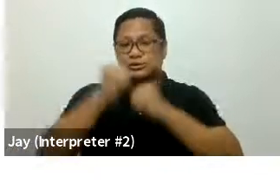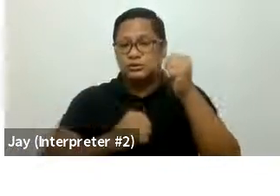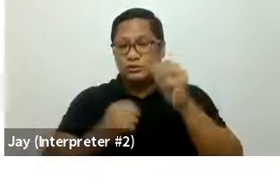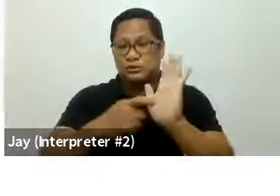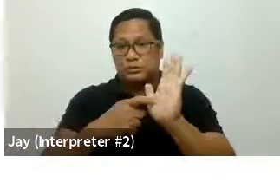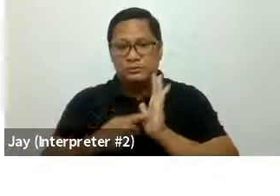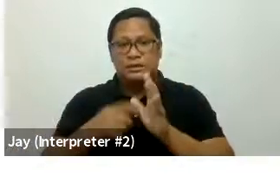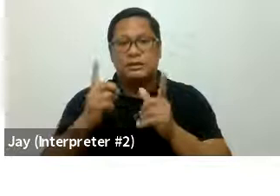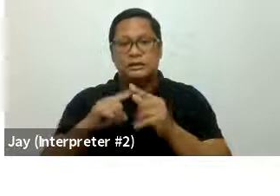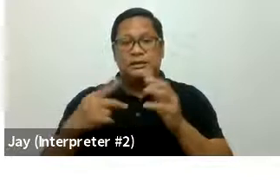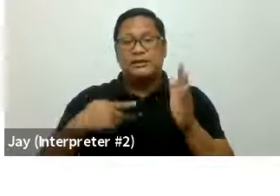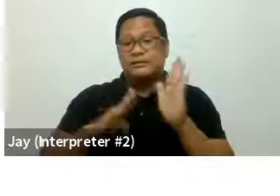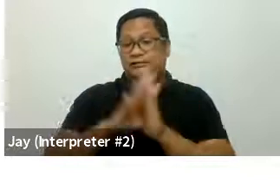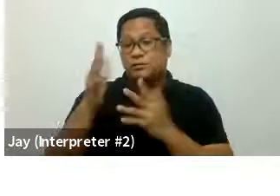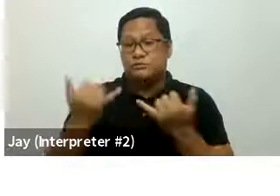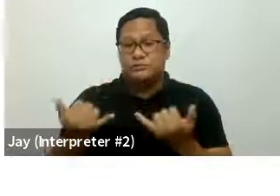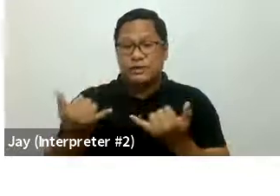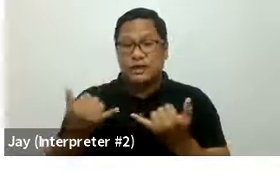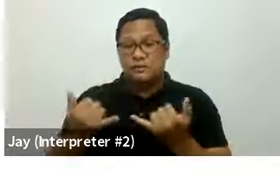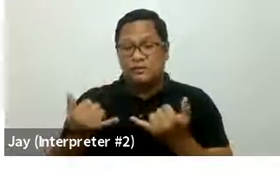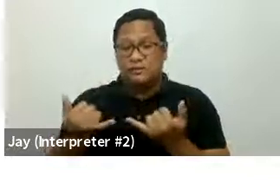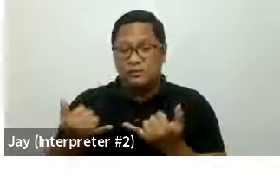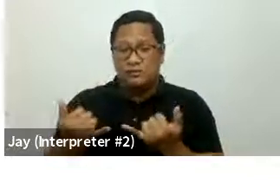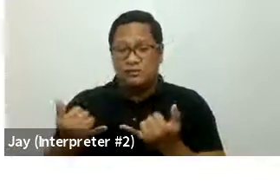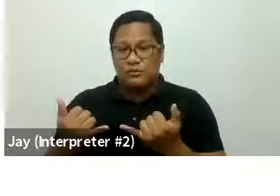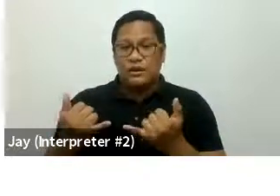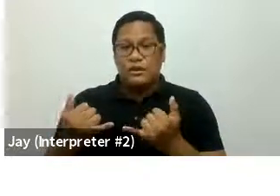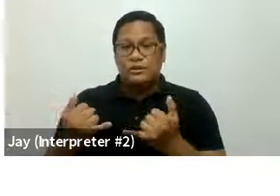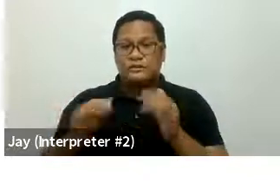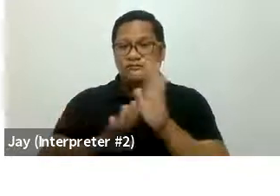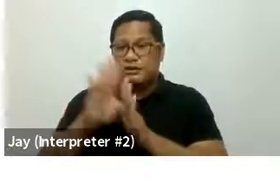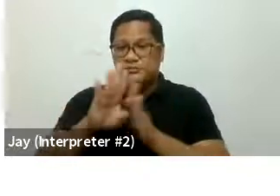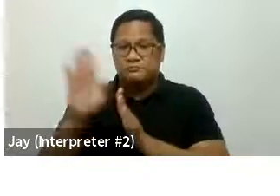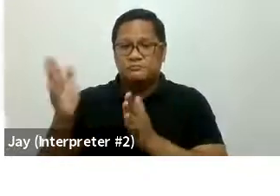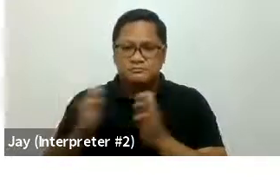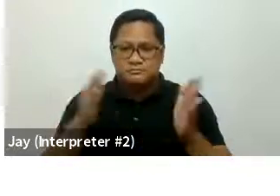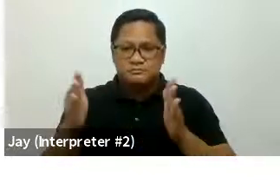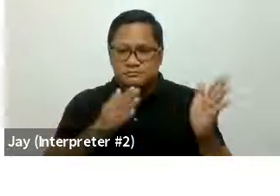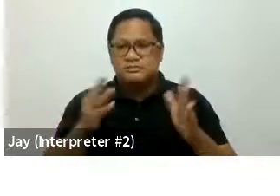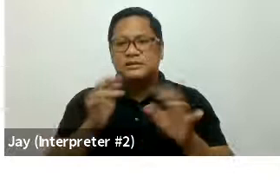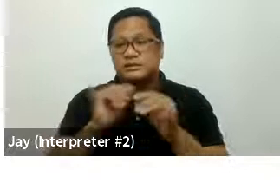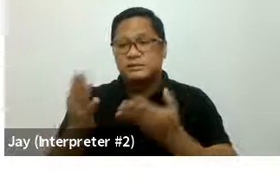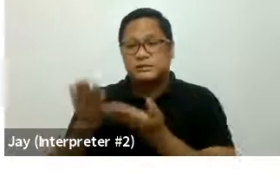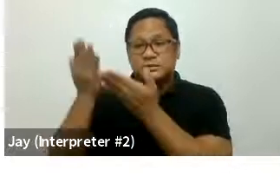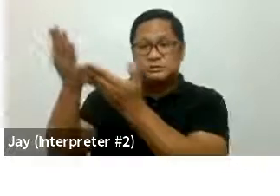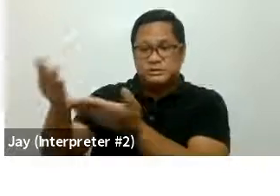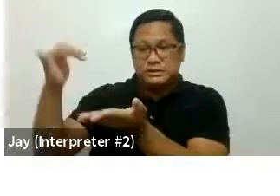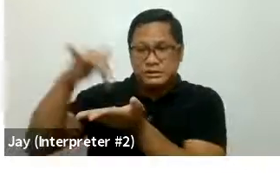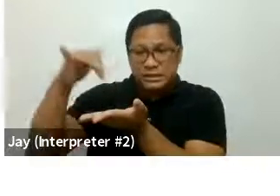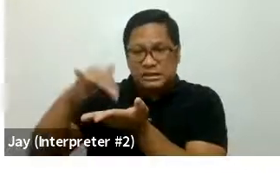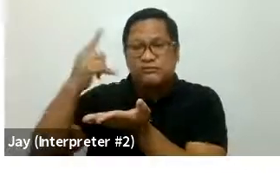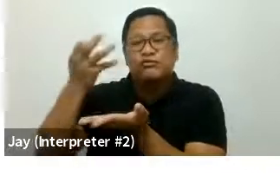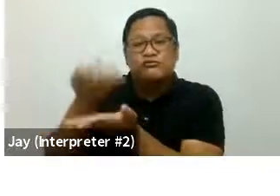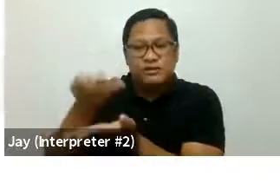also developed at this time the development plan and also submitted this to DBM for